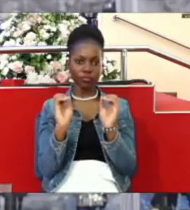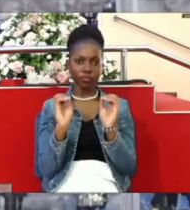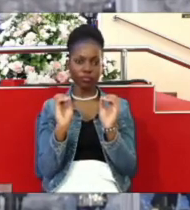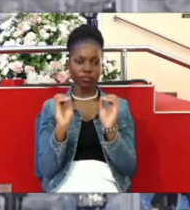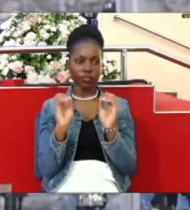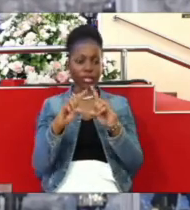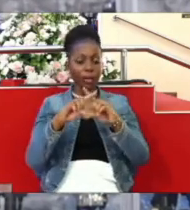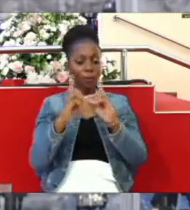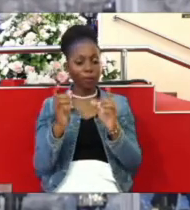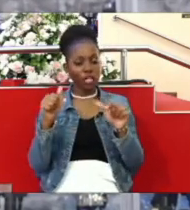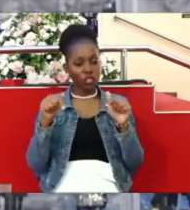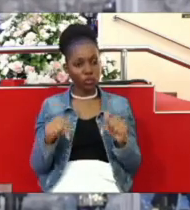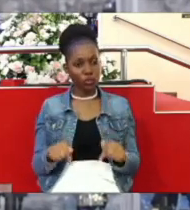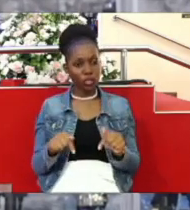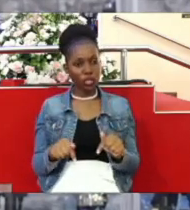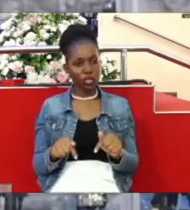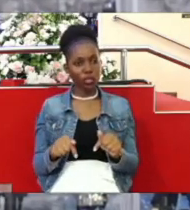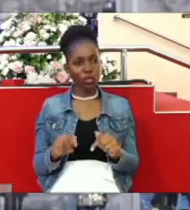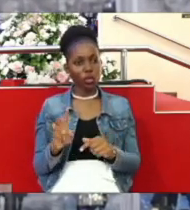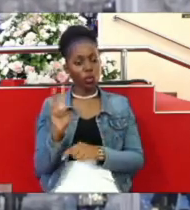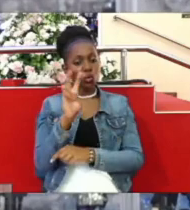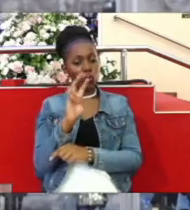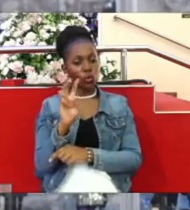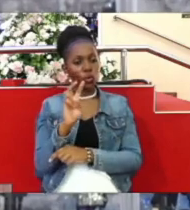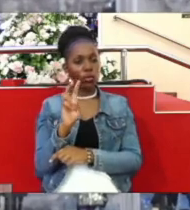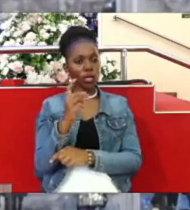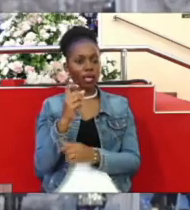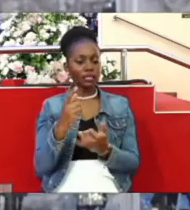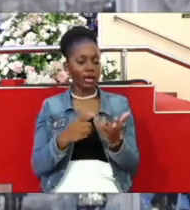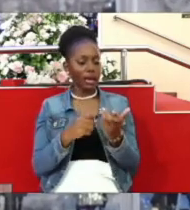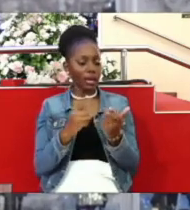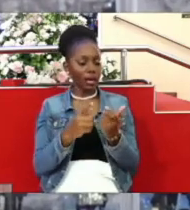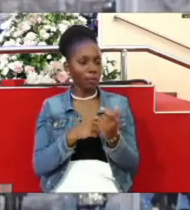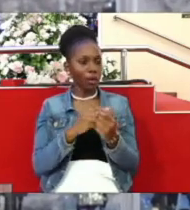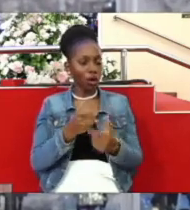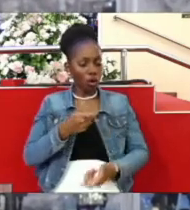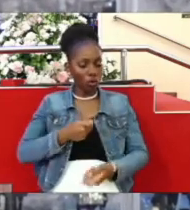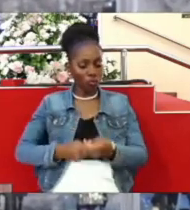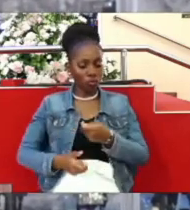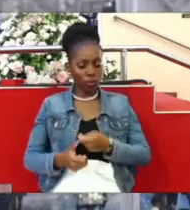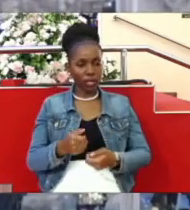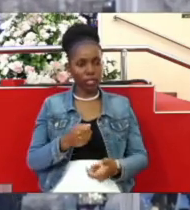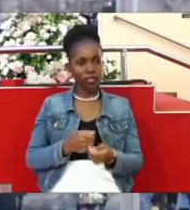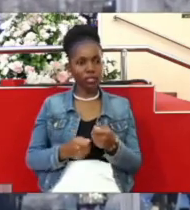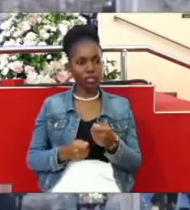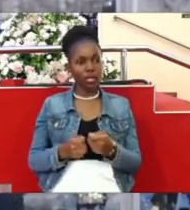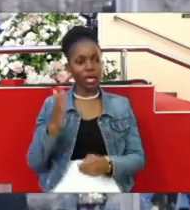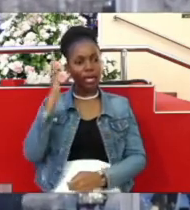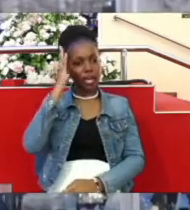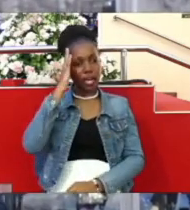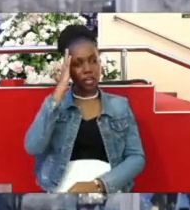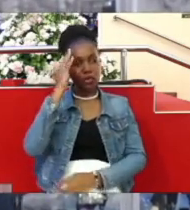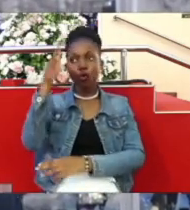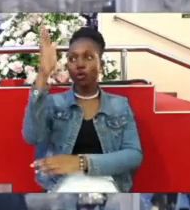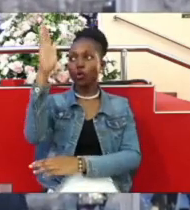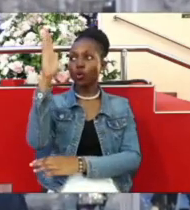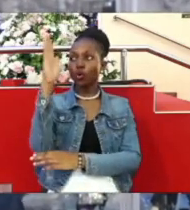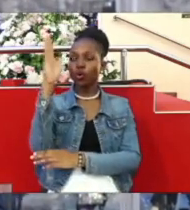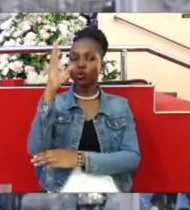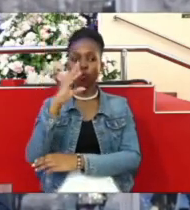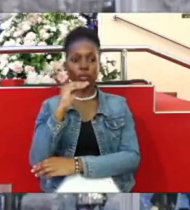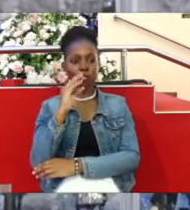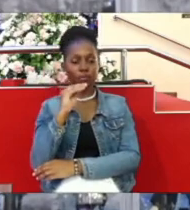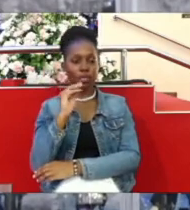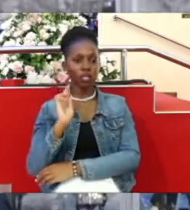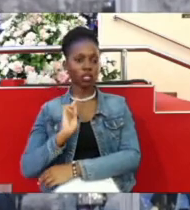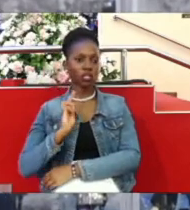But today we shall look to a number of wells because I believe that God is going to speak to somebody and deliver someone from